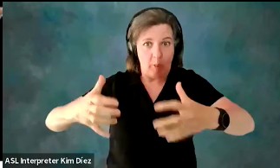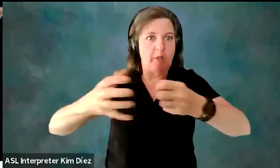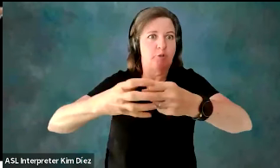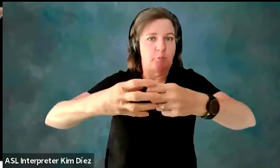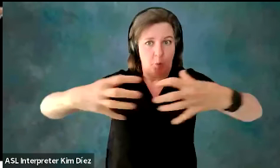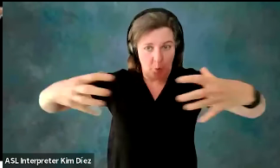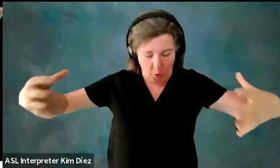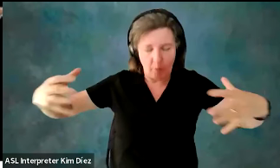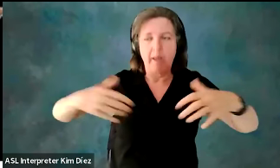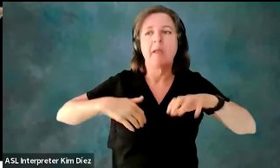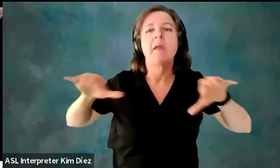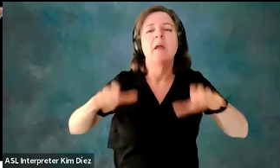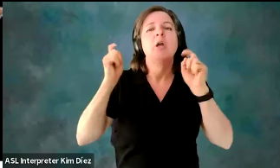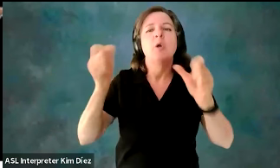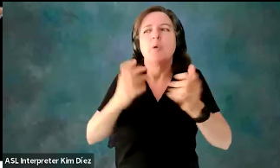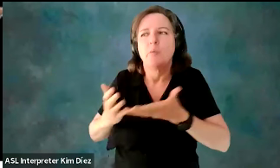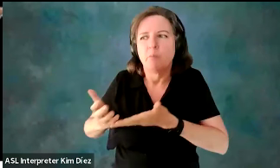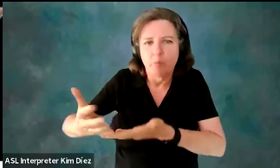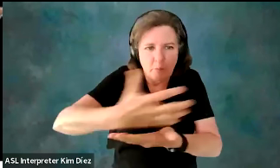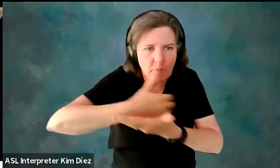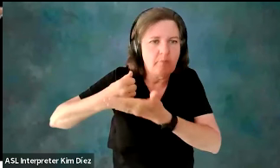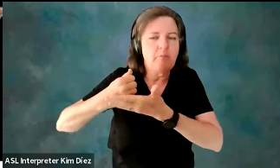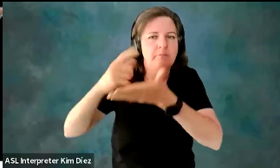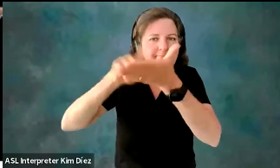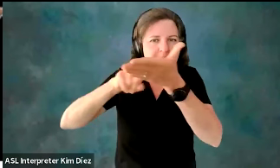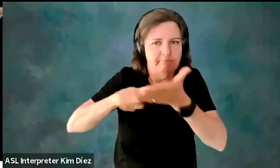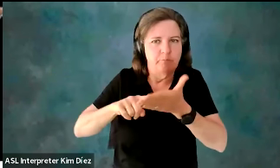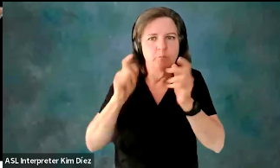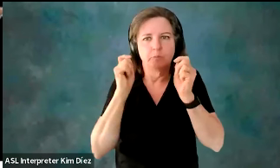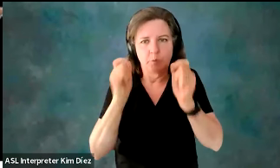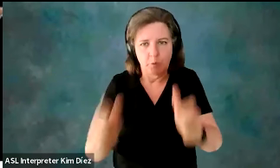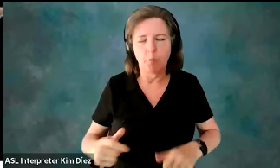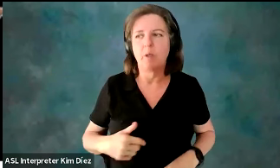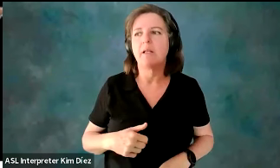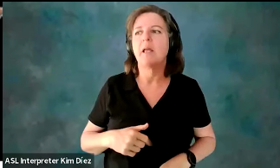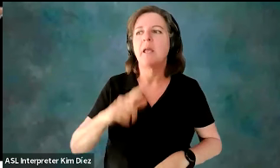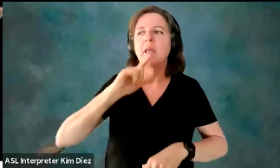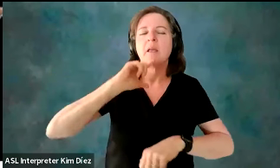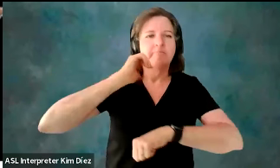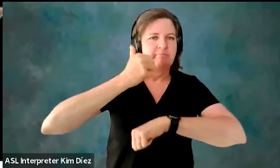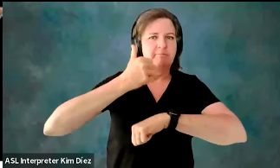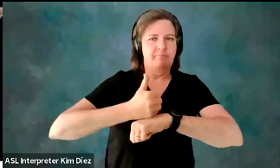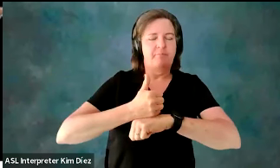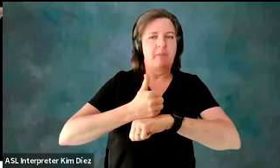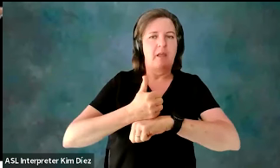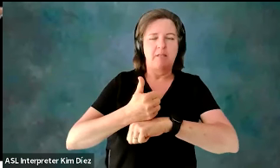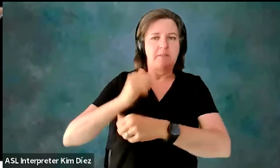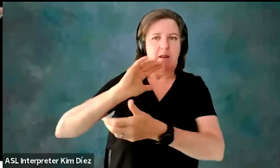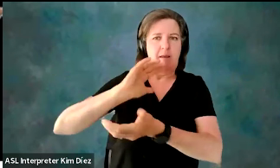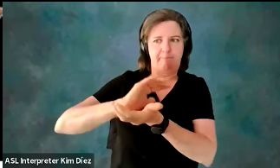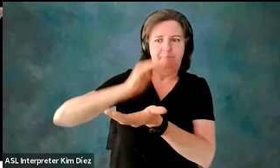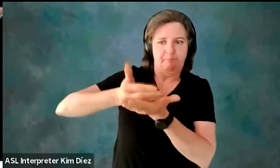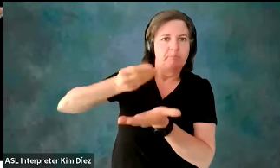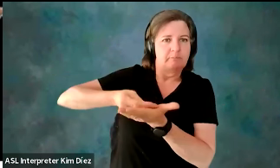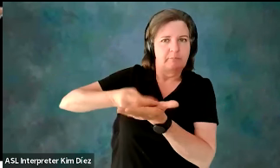collecting rapidly information, and we gave it some funds so that we could have